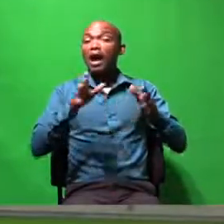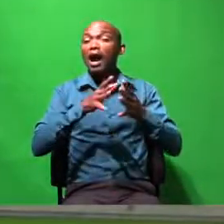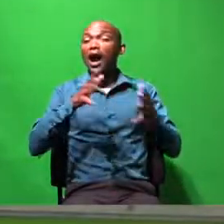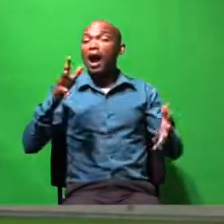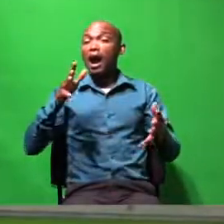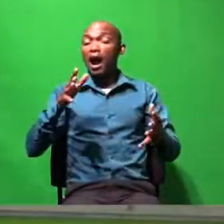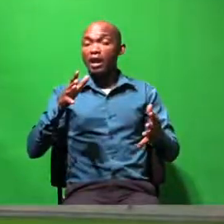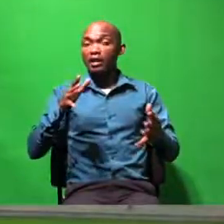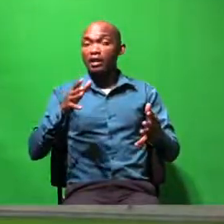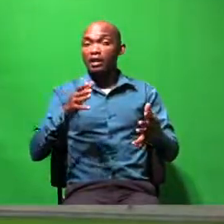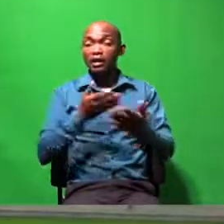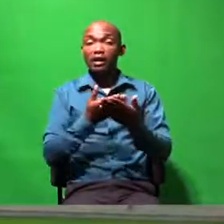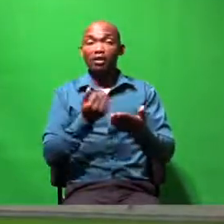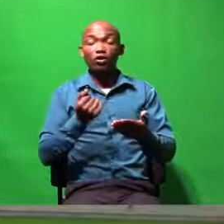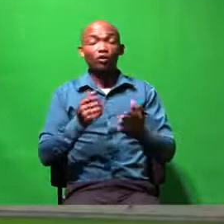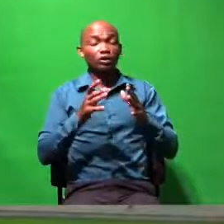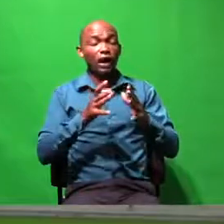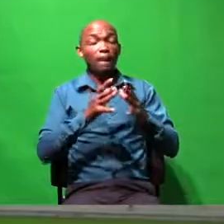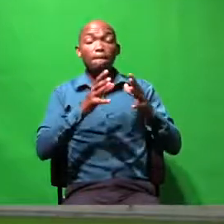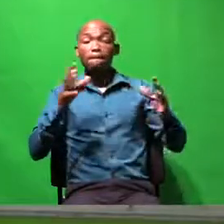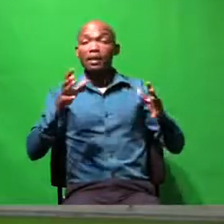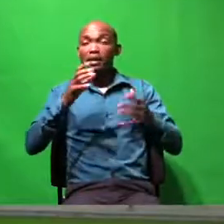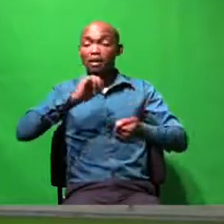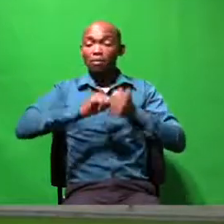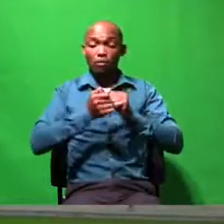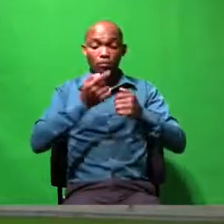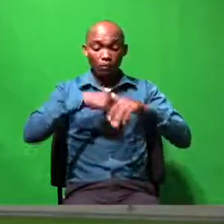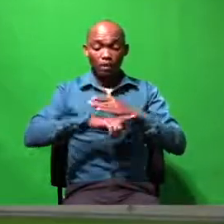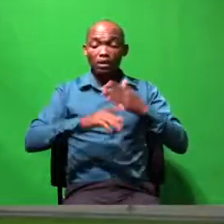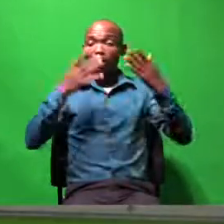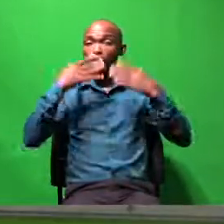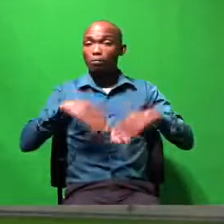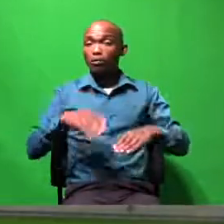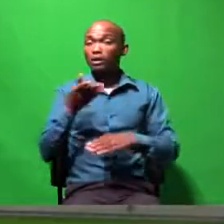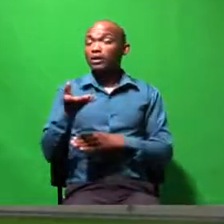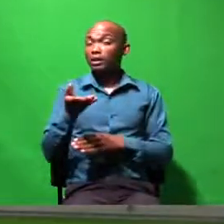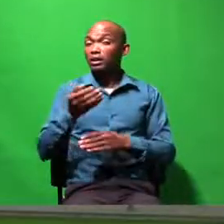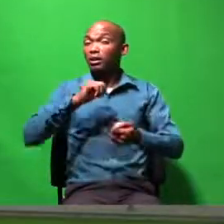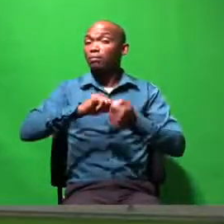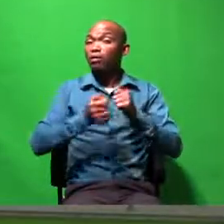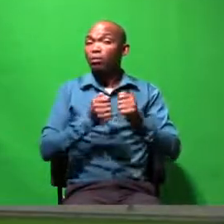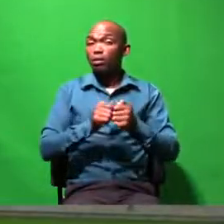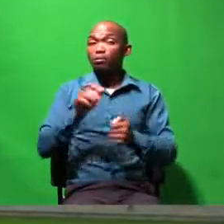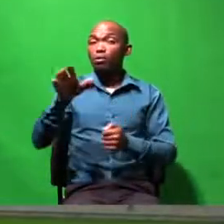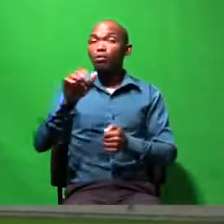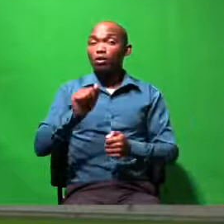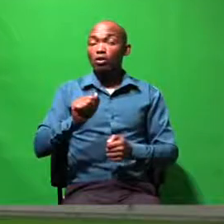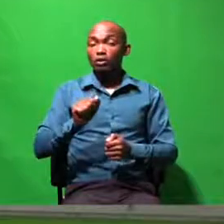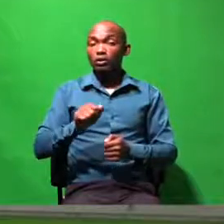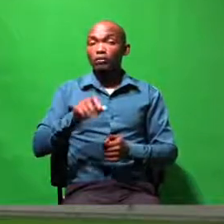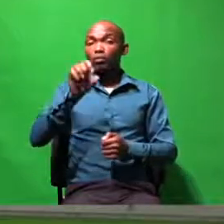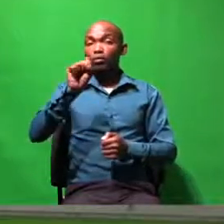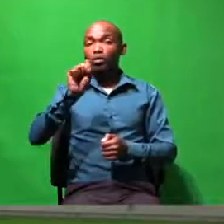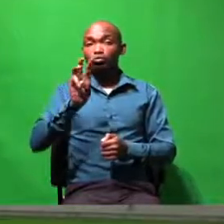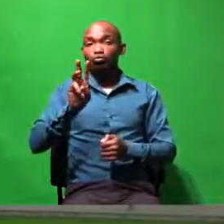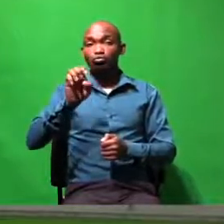highly, will cause a big problem in our body. That problem we call swelling